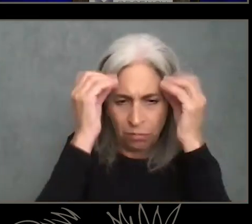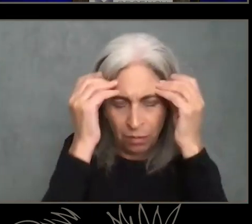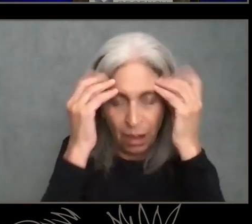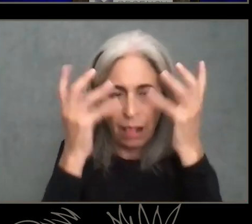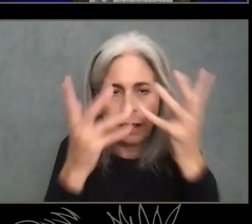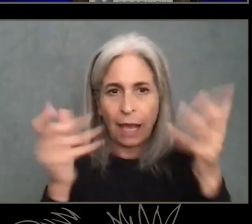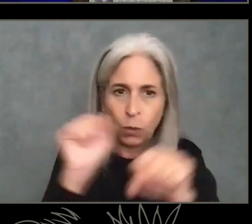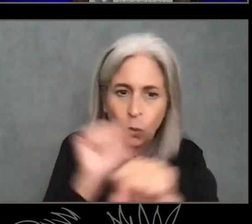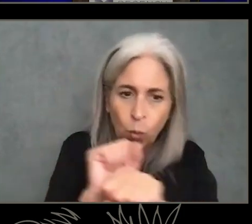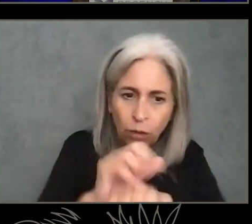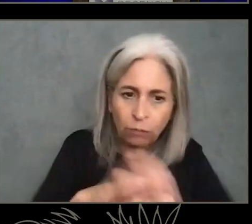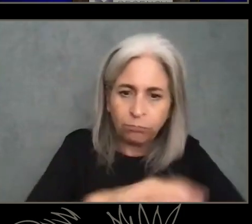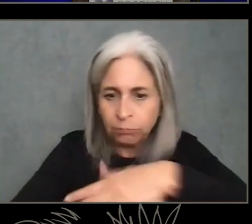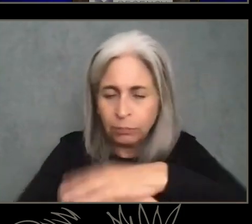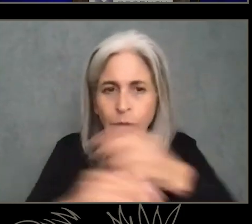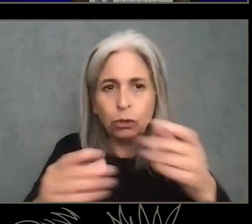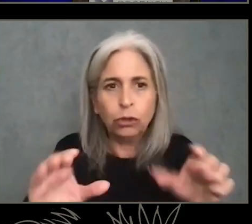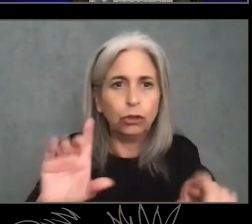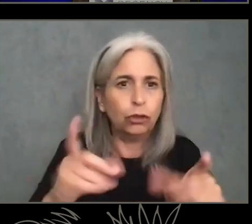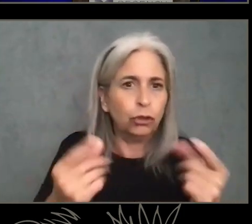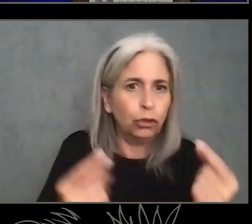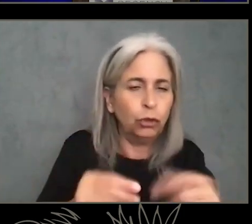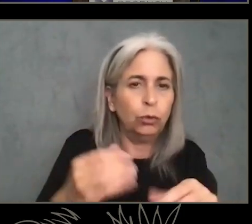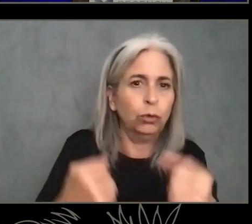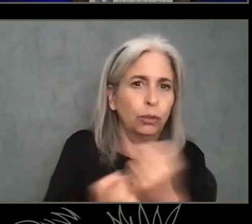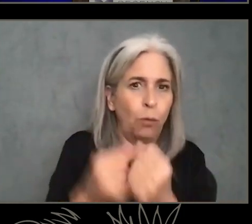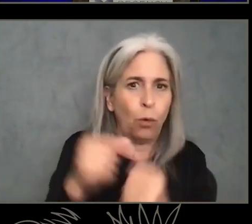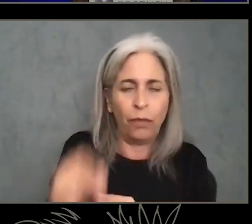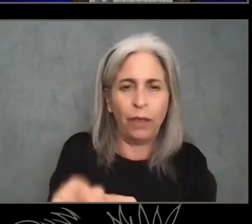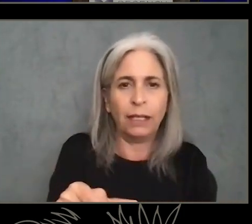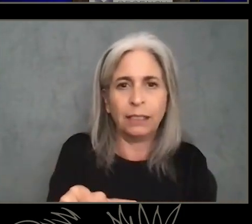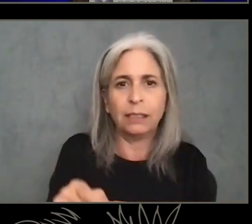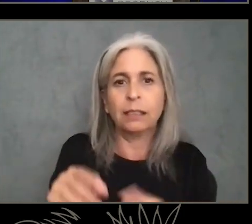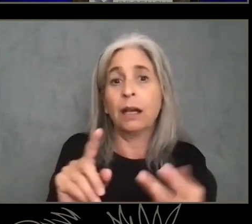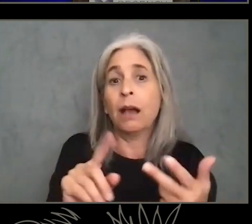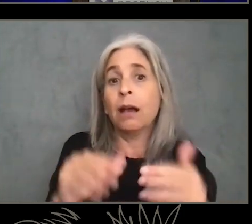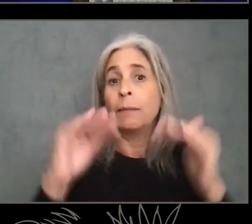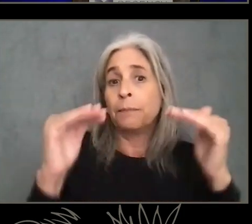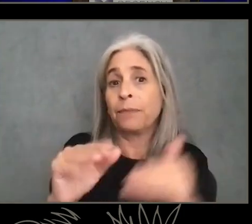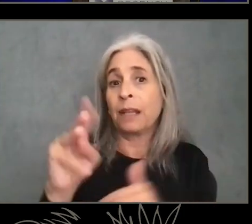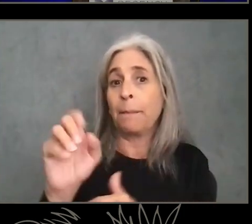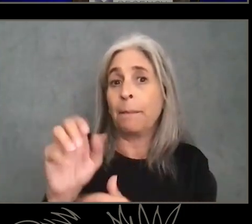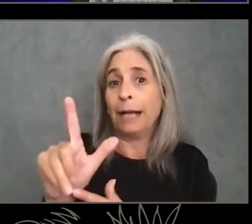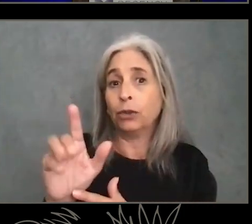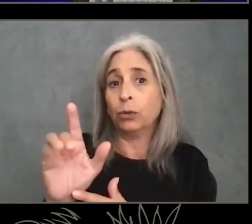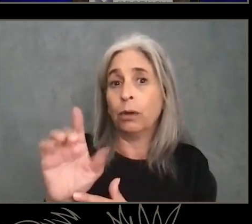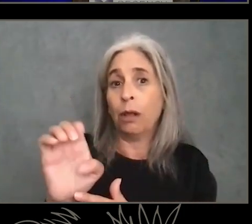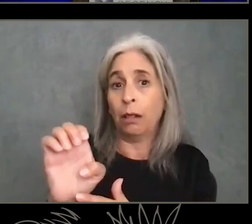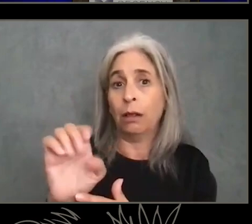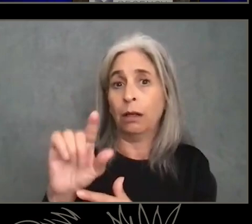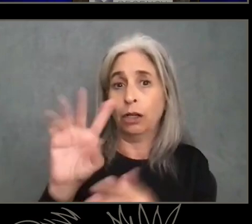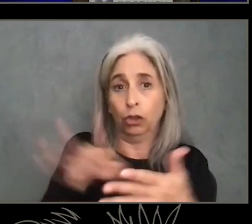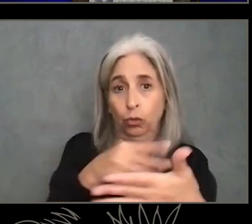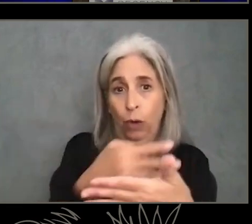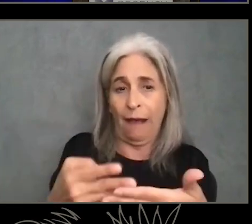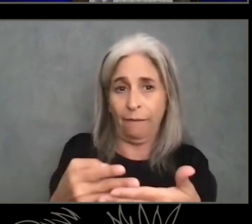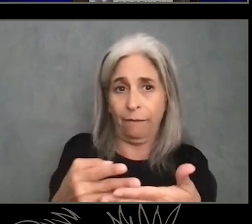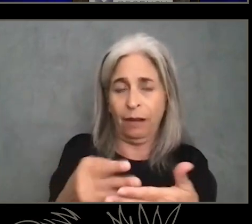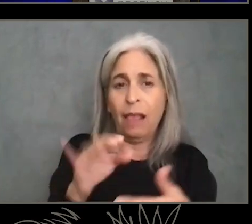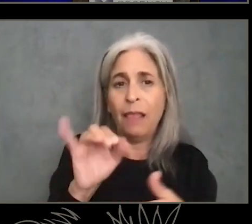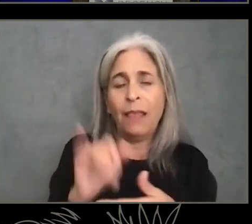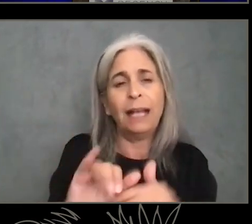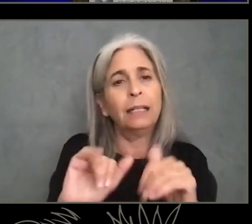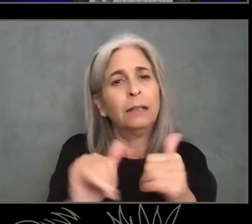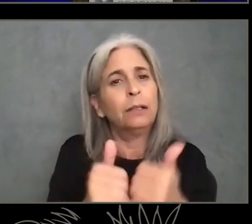under the hood to support this. One of those things was the module graphs. A module graph is a way that